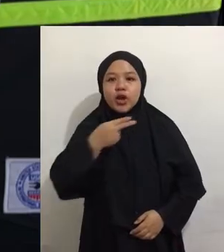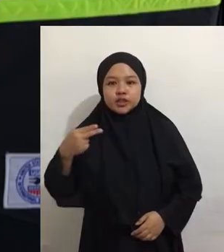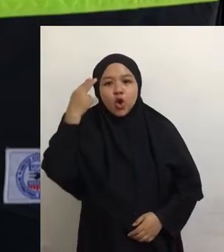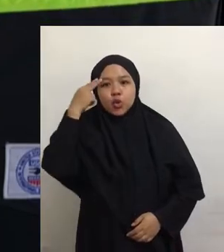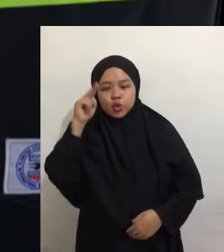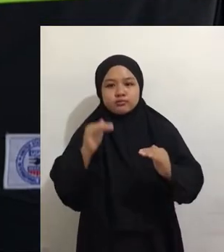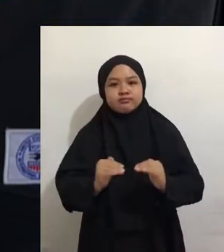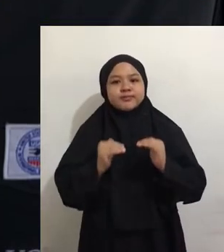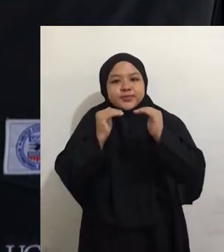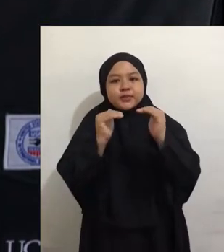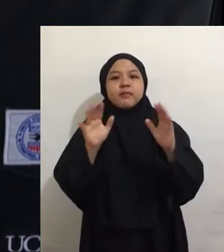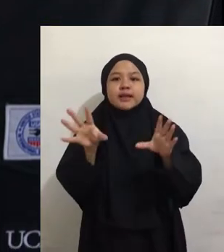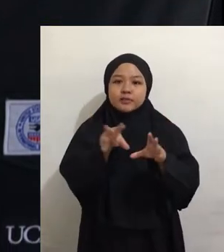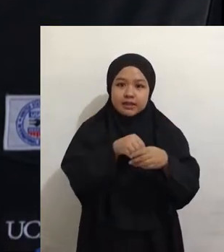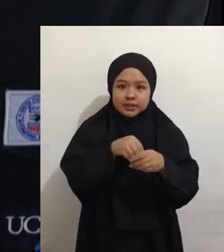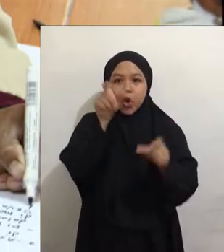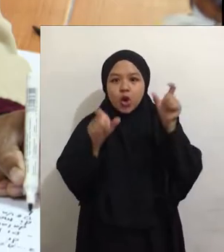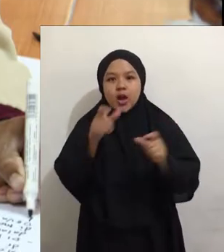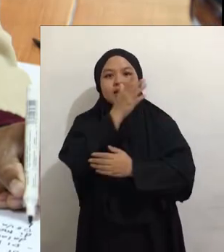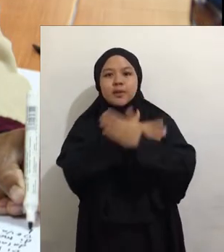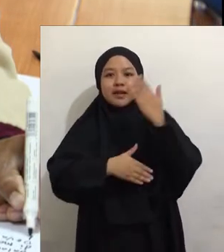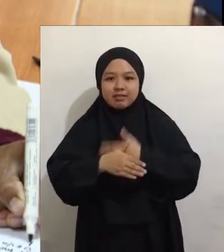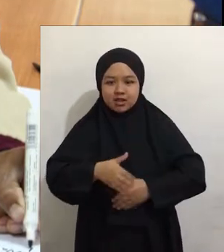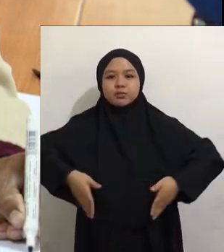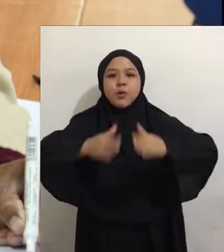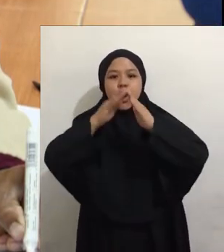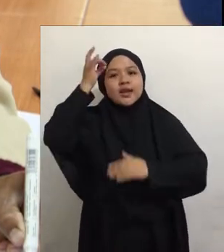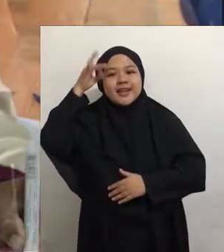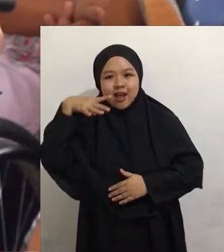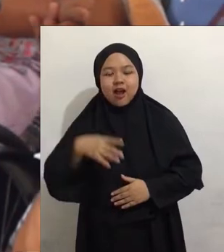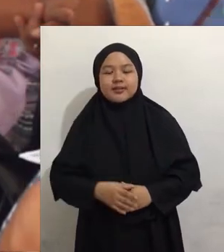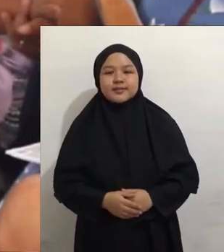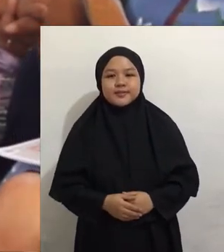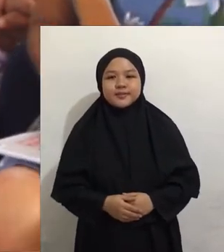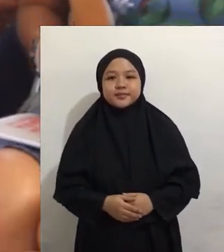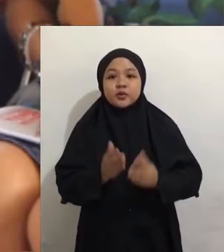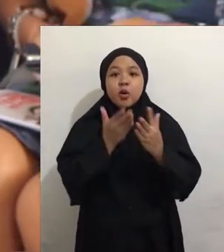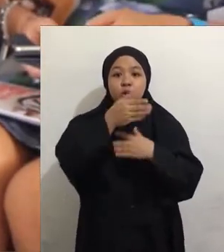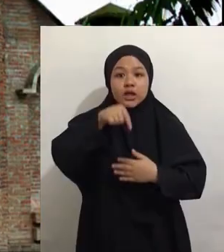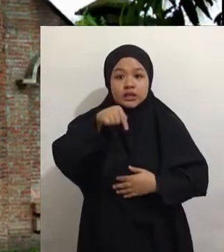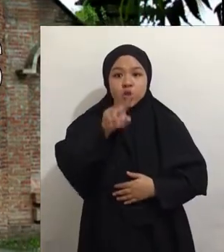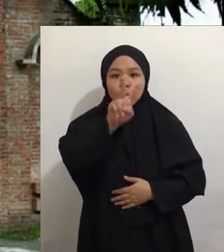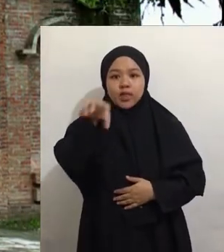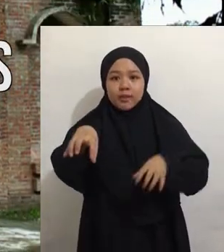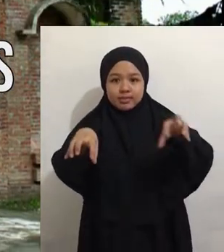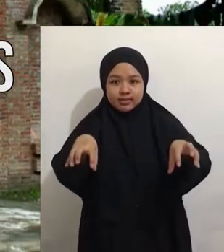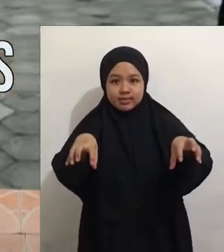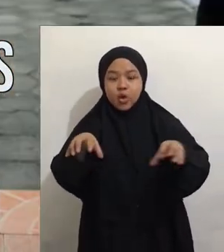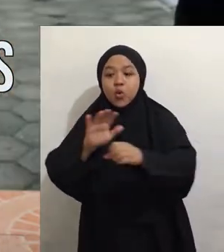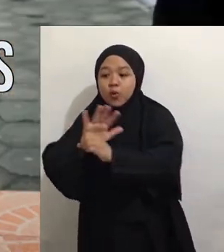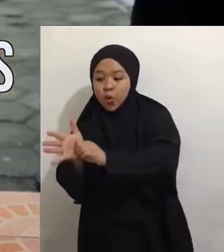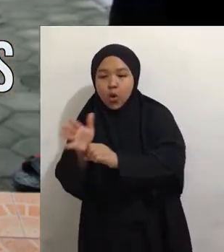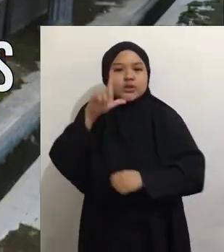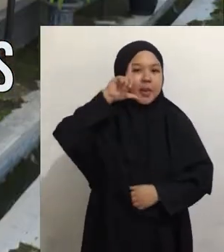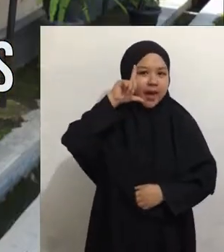SIGAB Indonesia to increase participation of people with disabilities in village development. The project